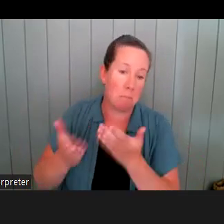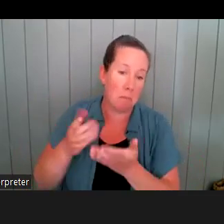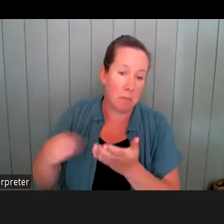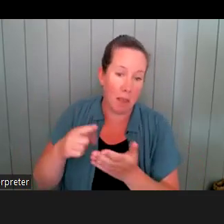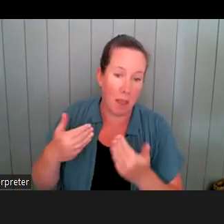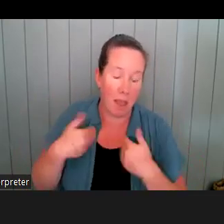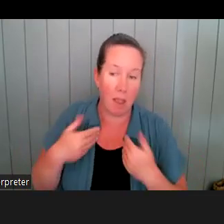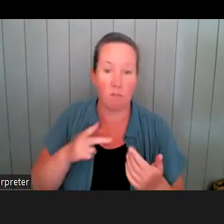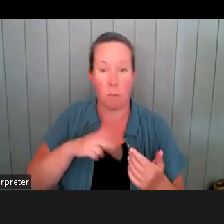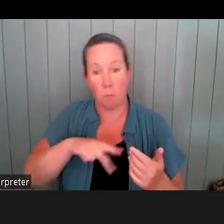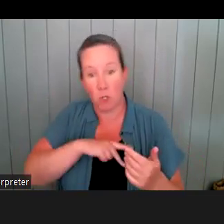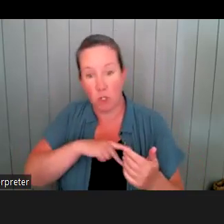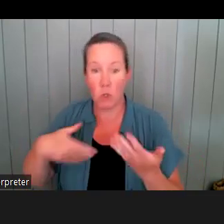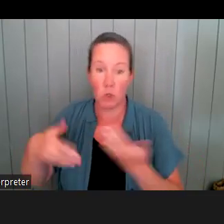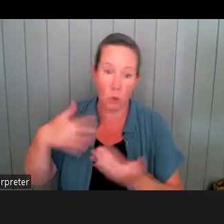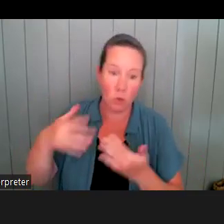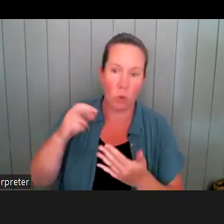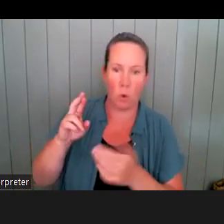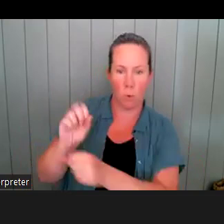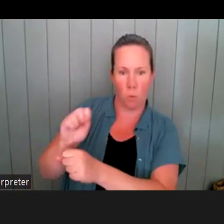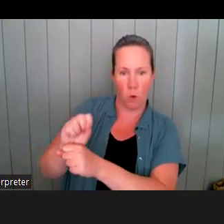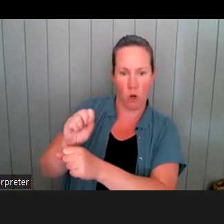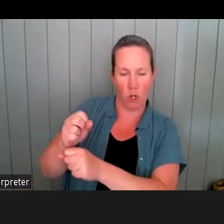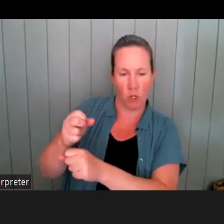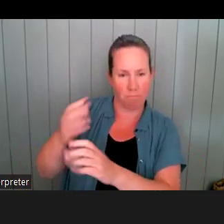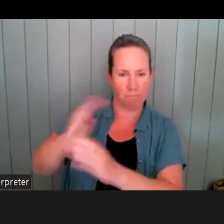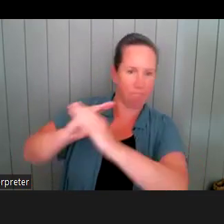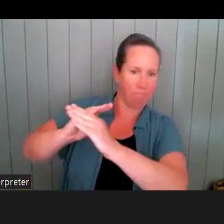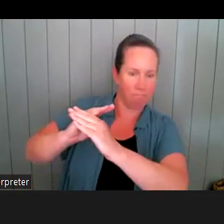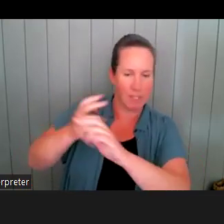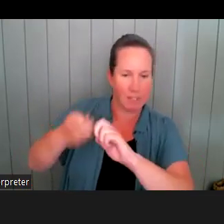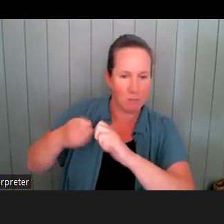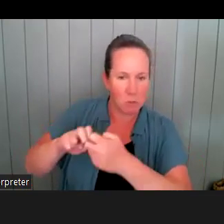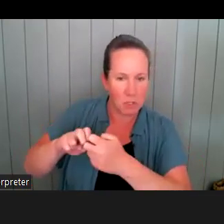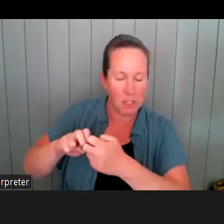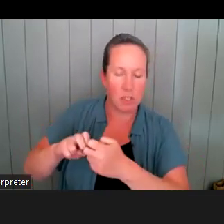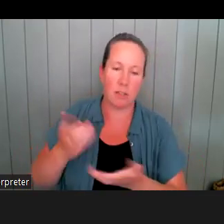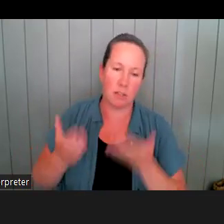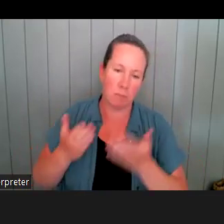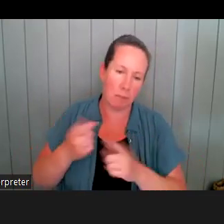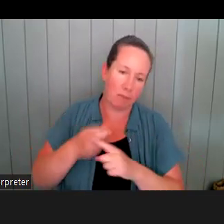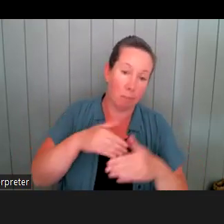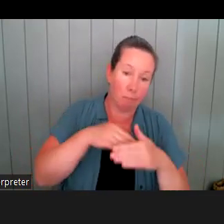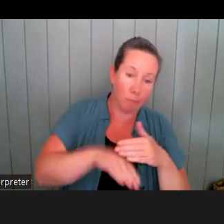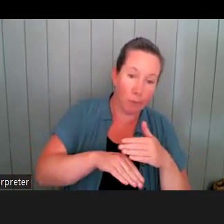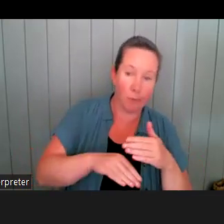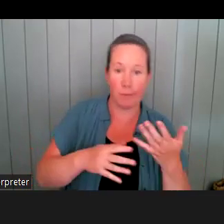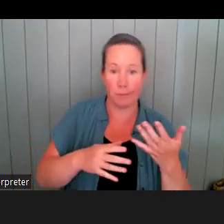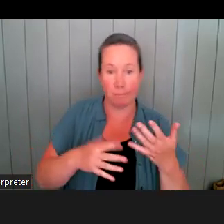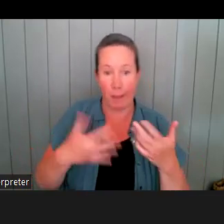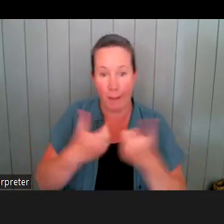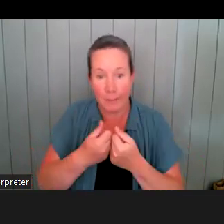vocational difficulties that result from birth, illness, disease, accidents, aging, or the stress of daily